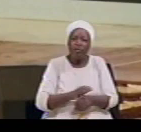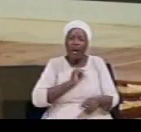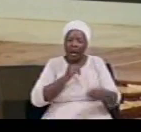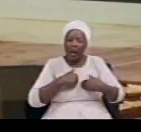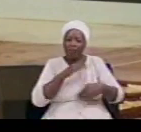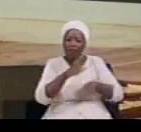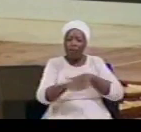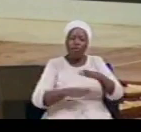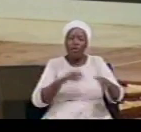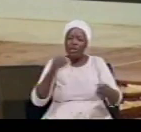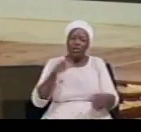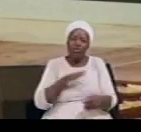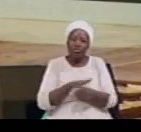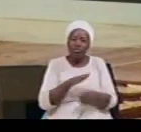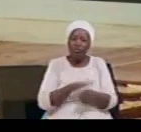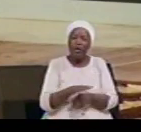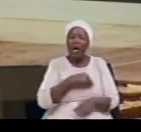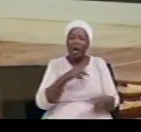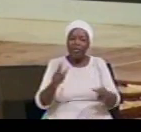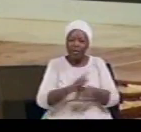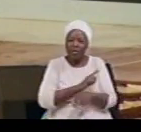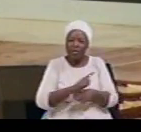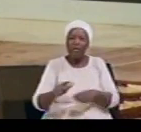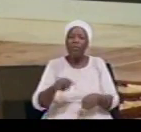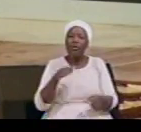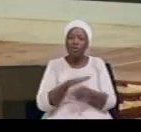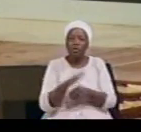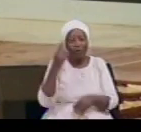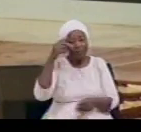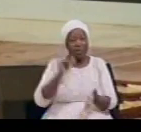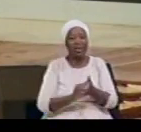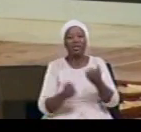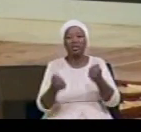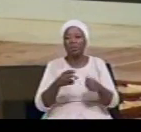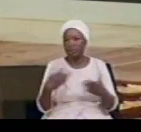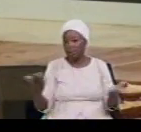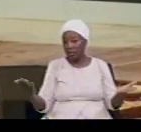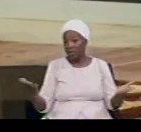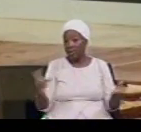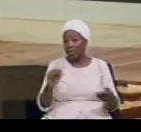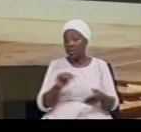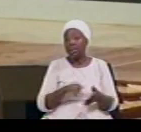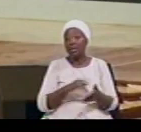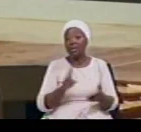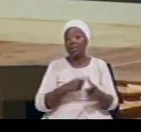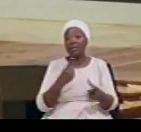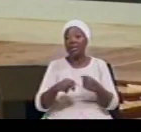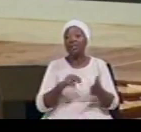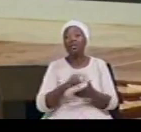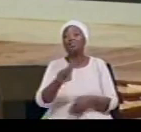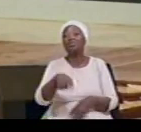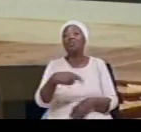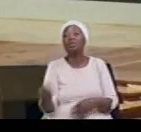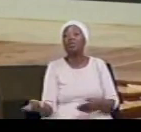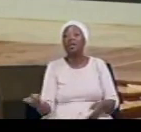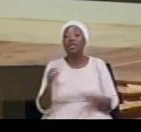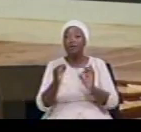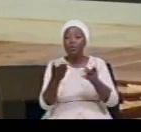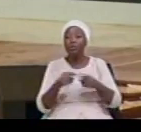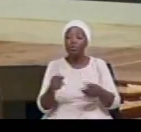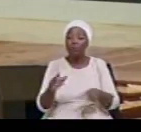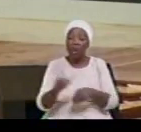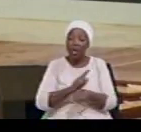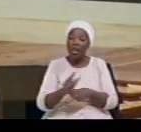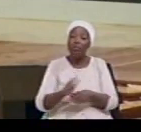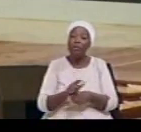I've labored enough for that car. Then there's no point. If you want to labor enough, there's no point for